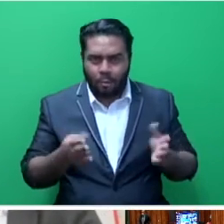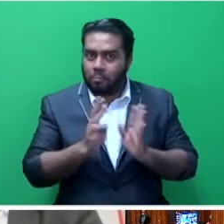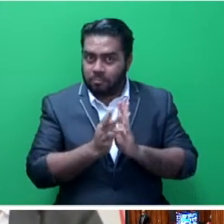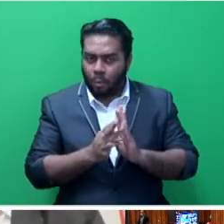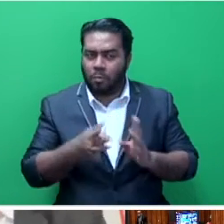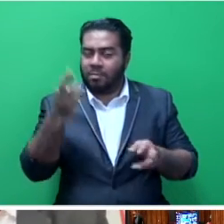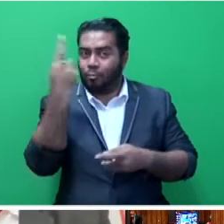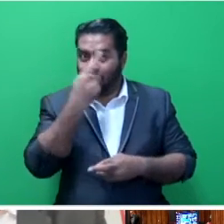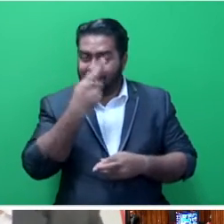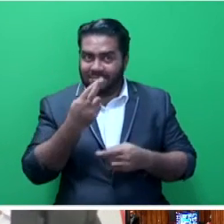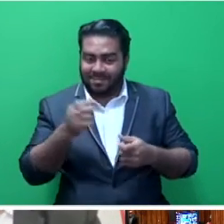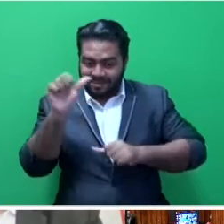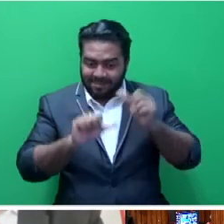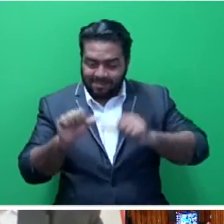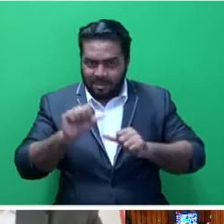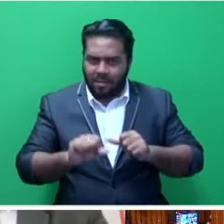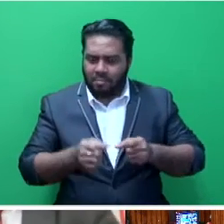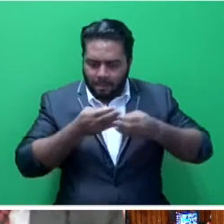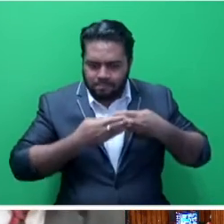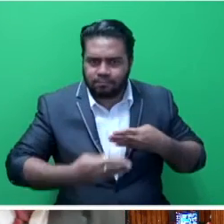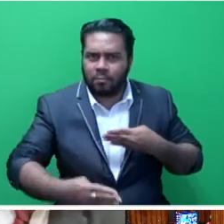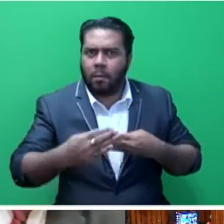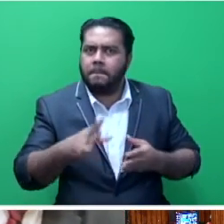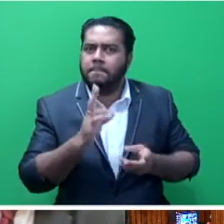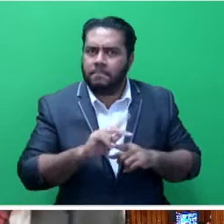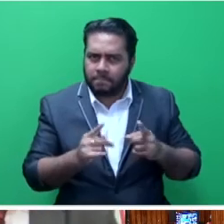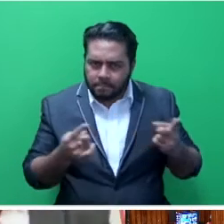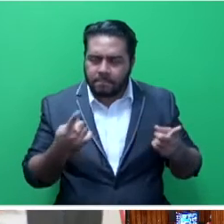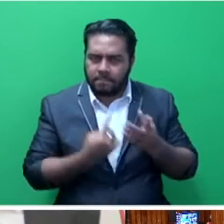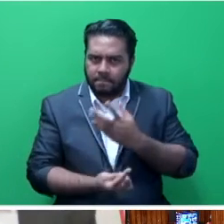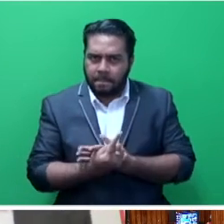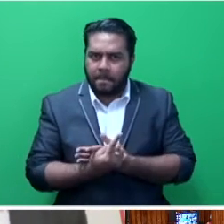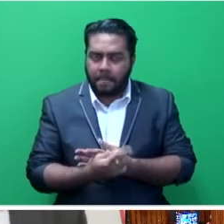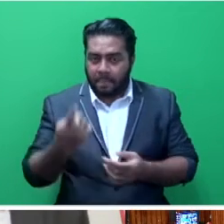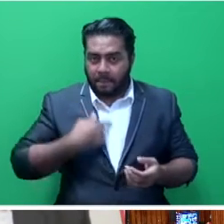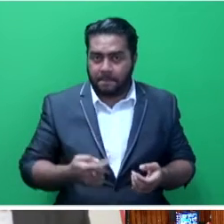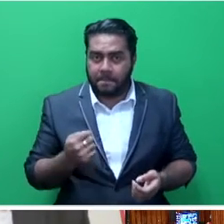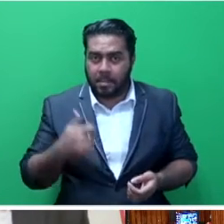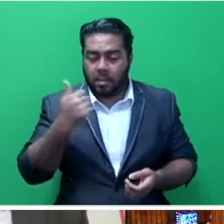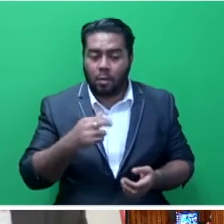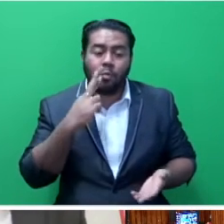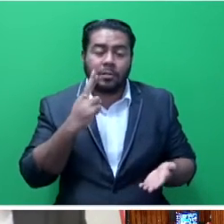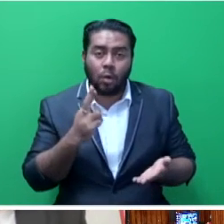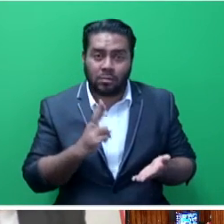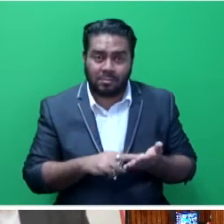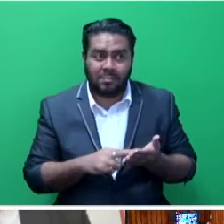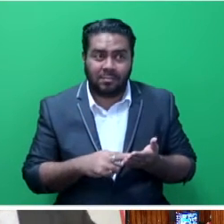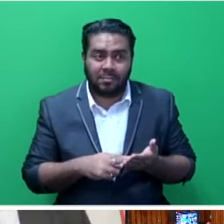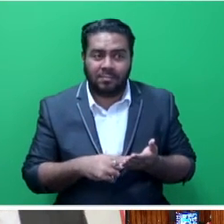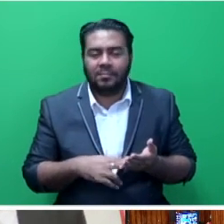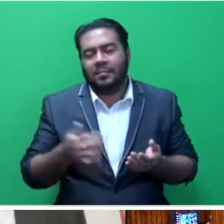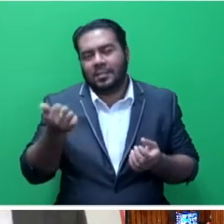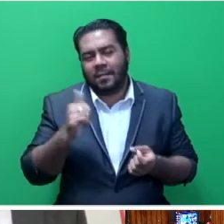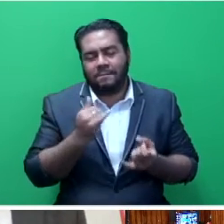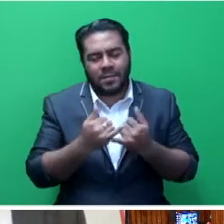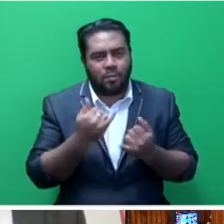risk mitigation, the measured approach that we have in place, as I've said in my earlier response, it's agile decision